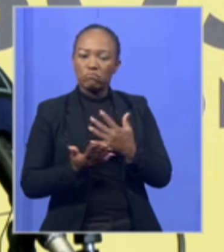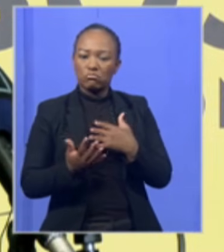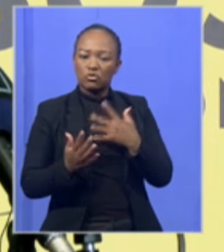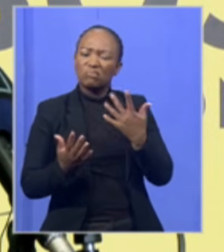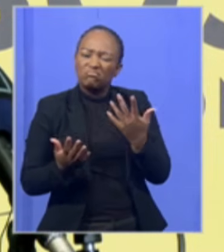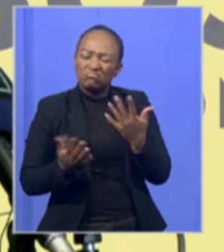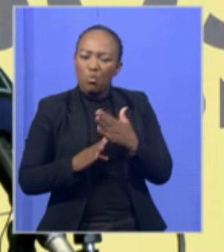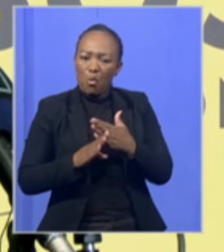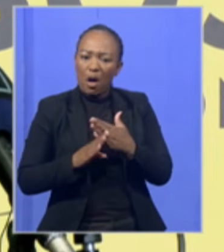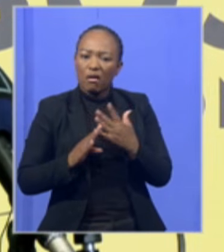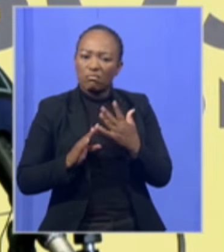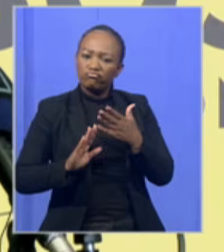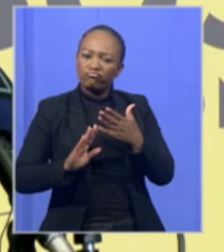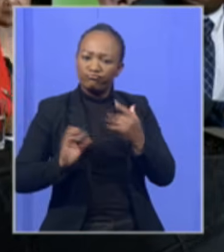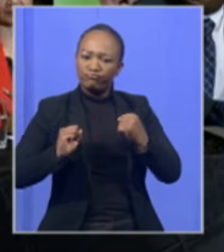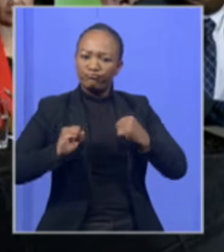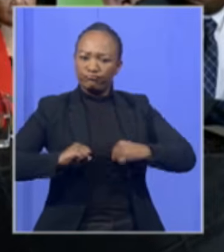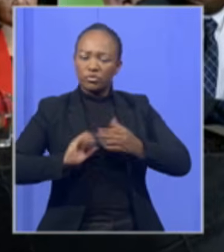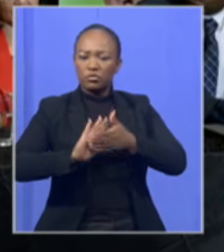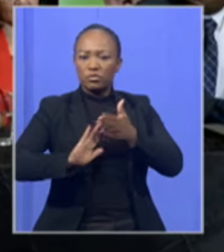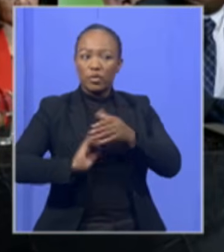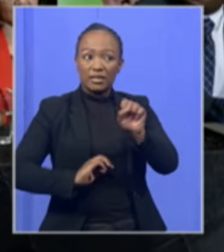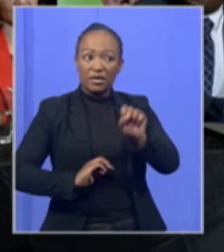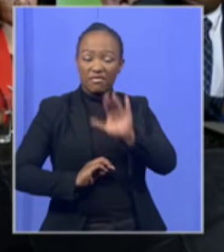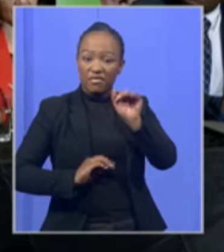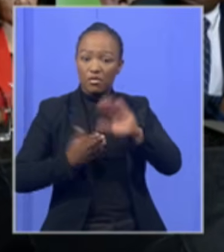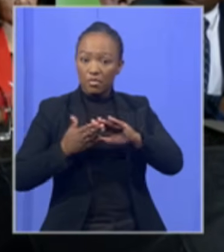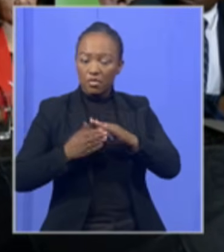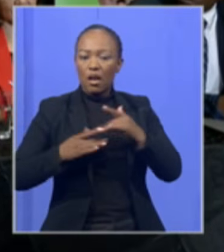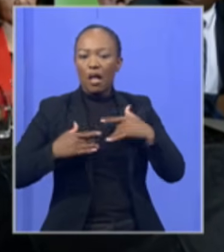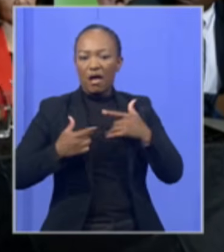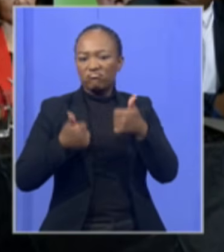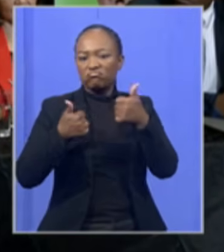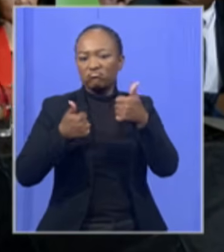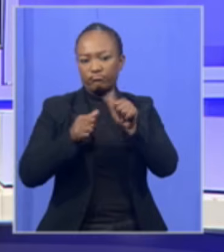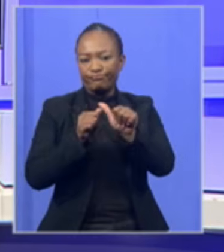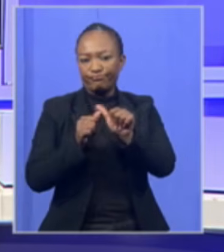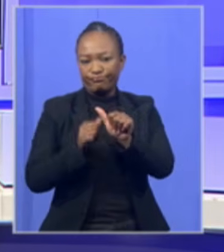dirisana mmogo gore maAforika Borwa otlhe a tshele sentle.